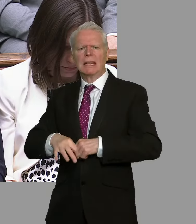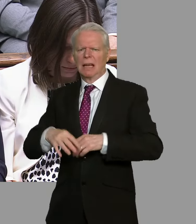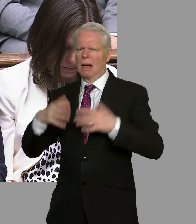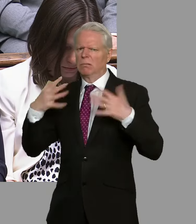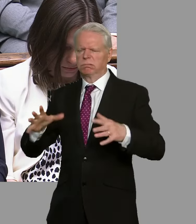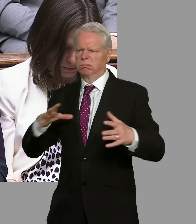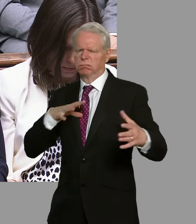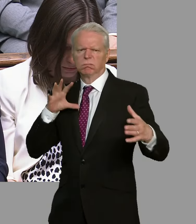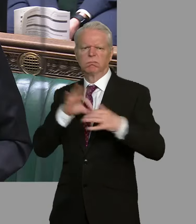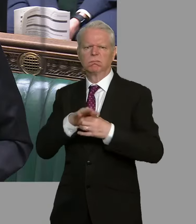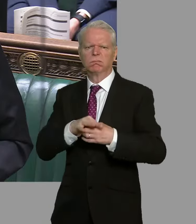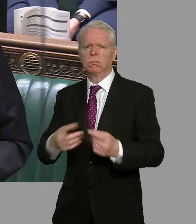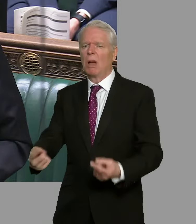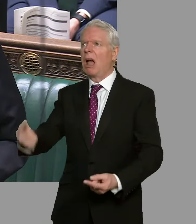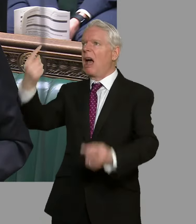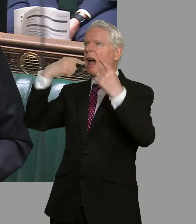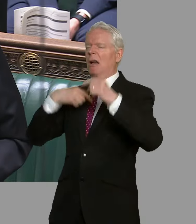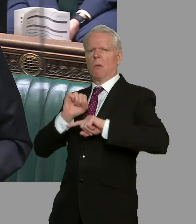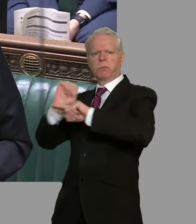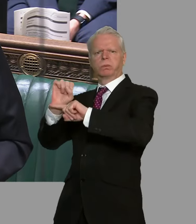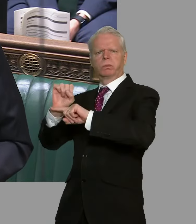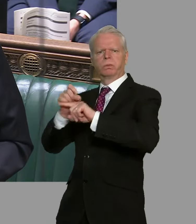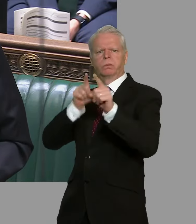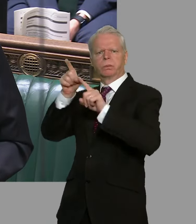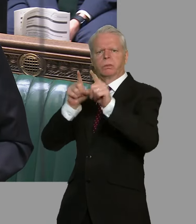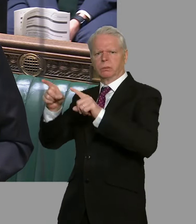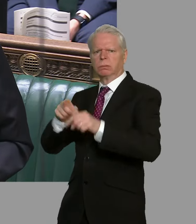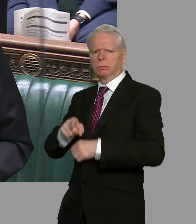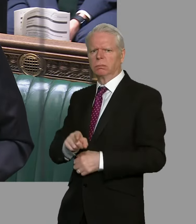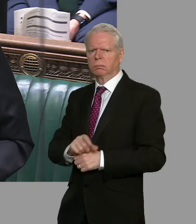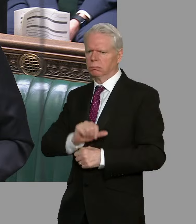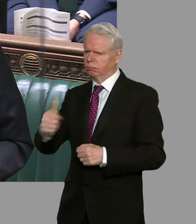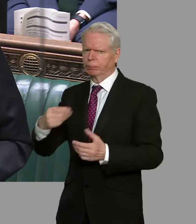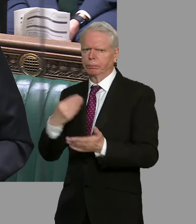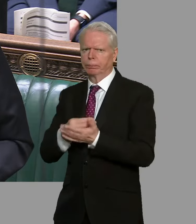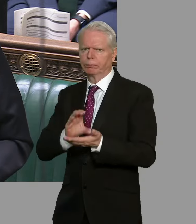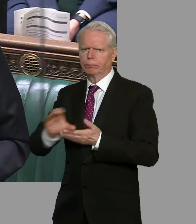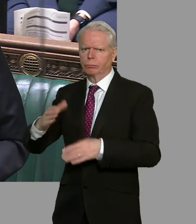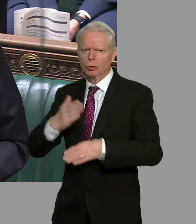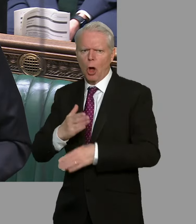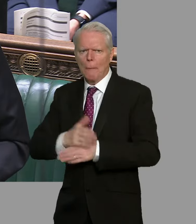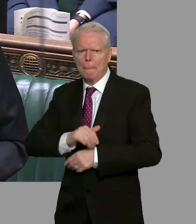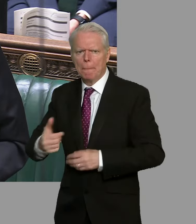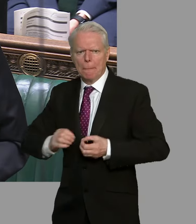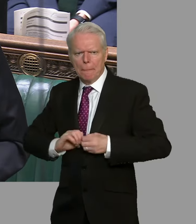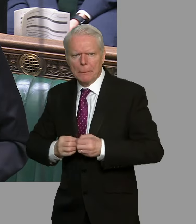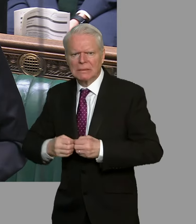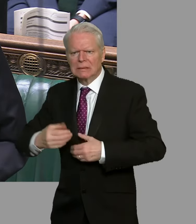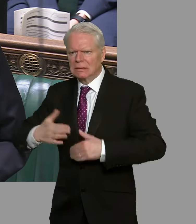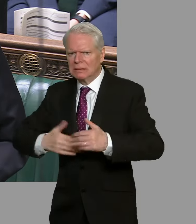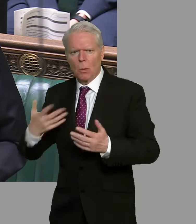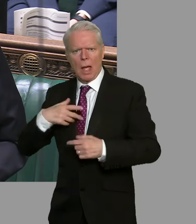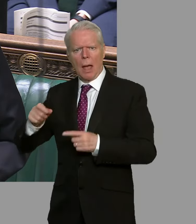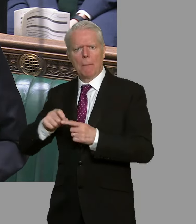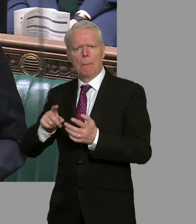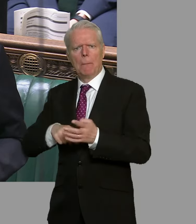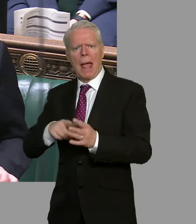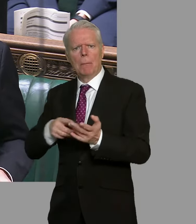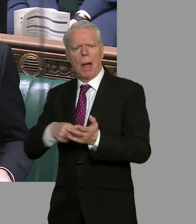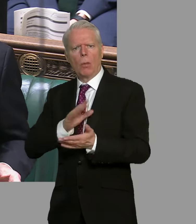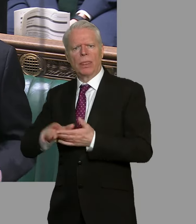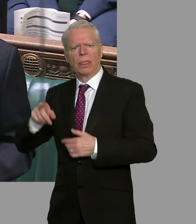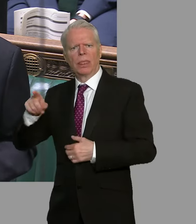support for Ukraine in Kyiv last weekend, and I'm proud that British industries are playing their part supporting Ukraine against Russia's illegal invasion.